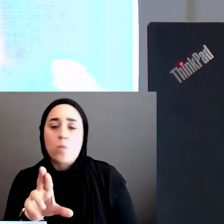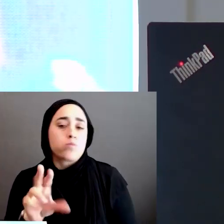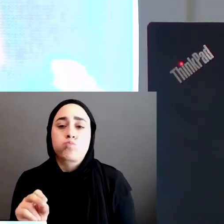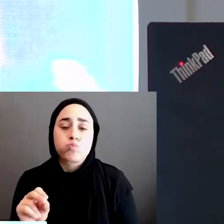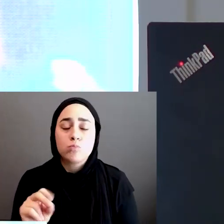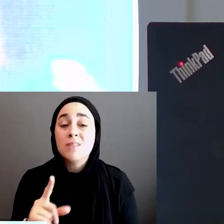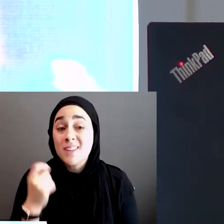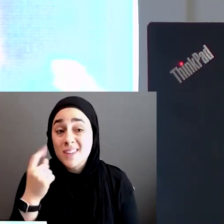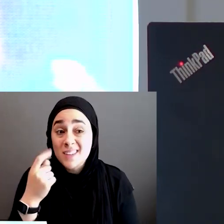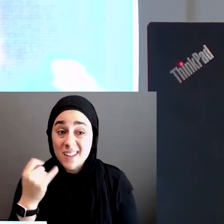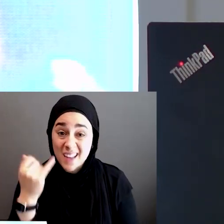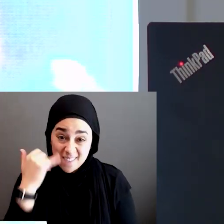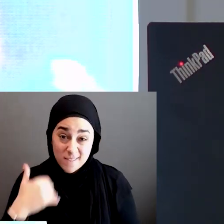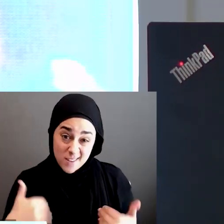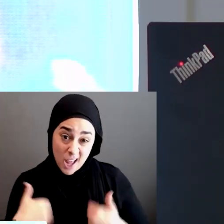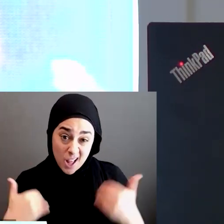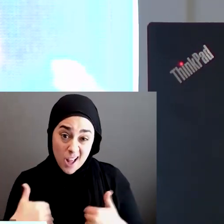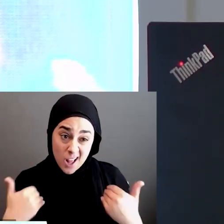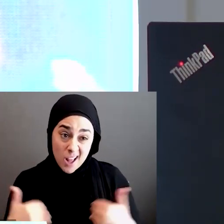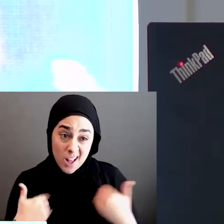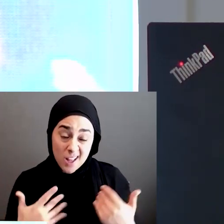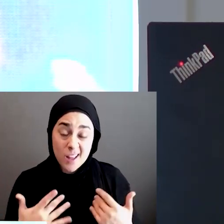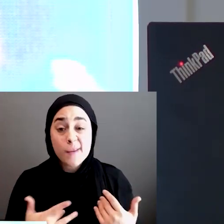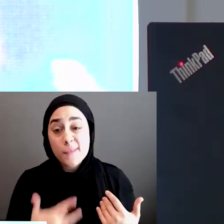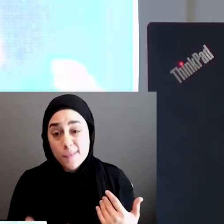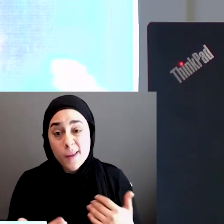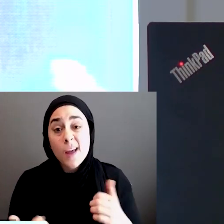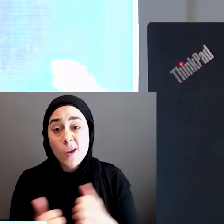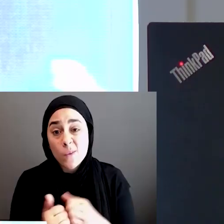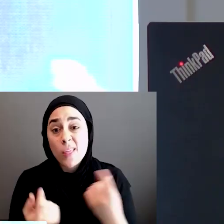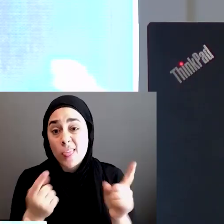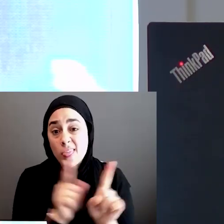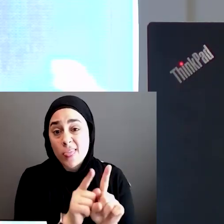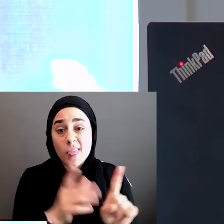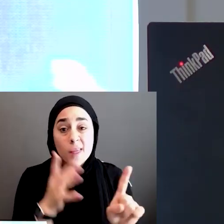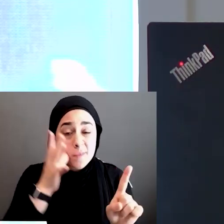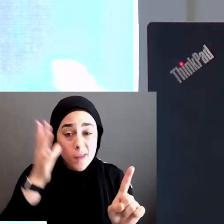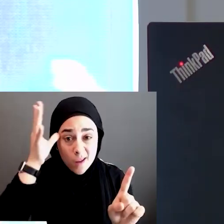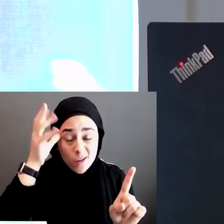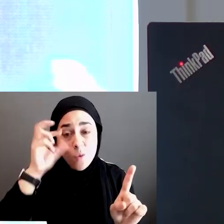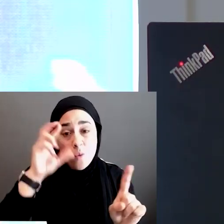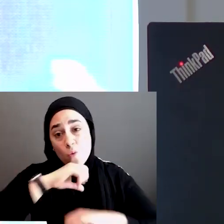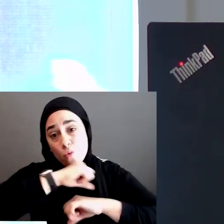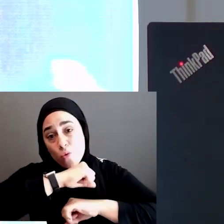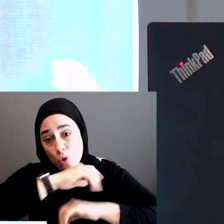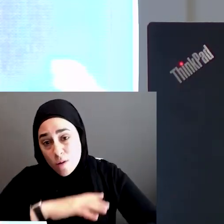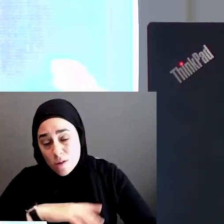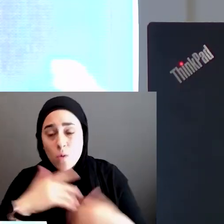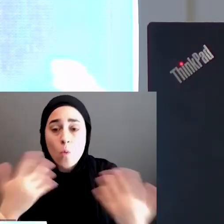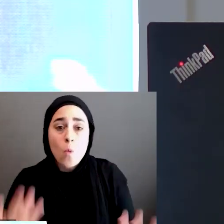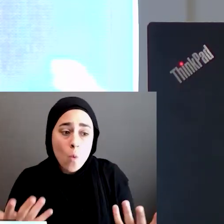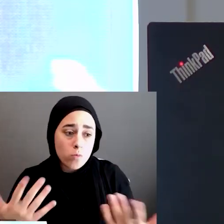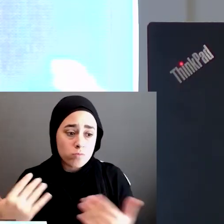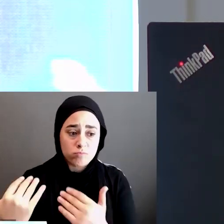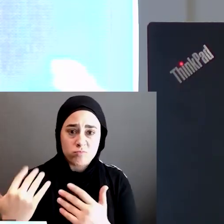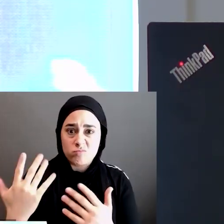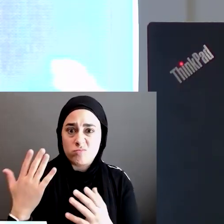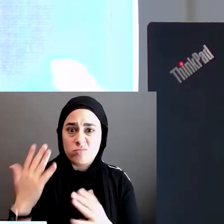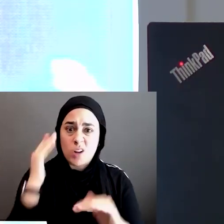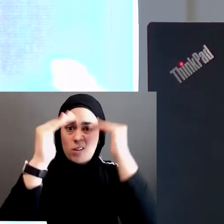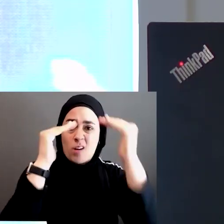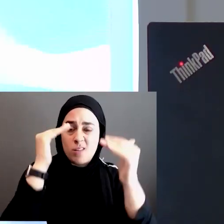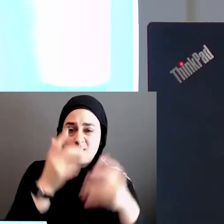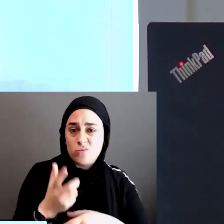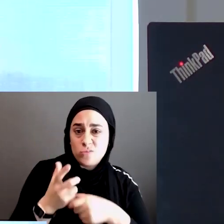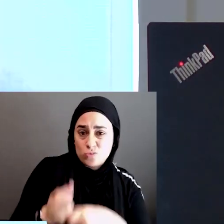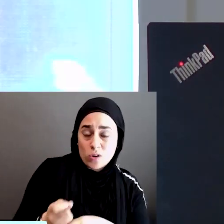child is, likely they're going to be there with parents or guardians. or an adult that they trust. And oftentimes